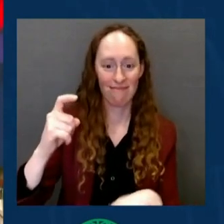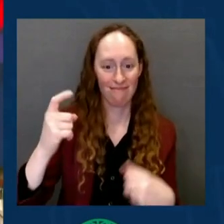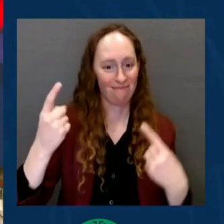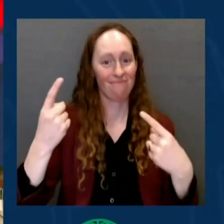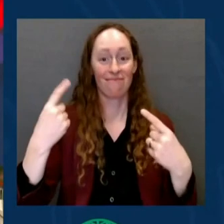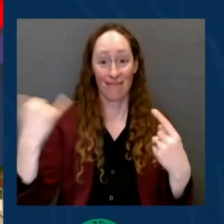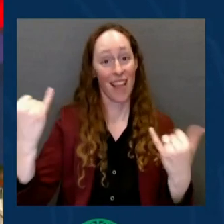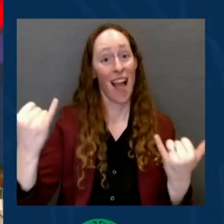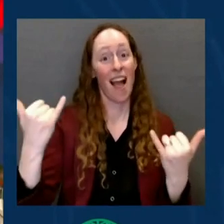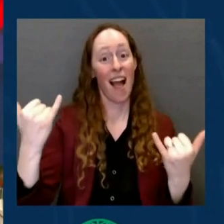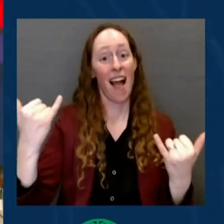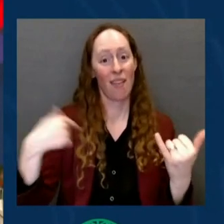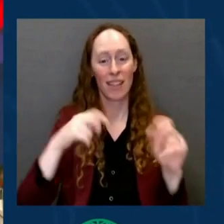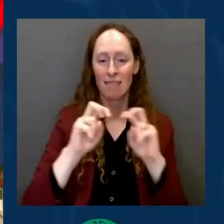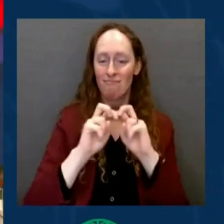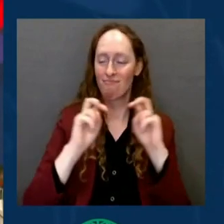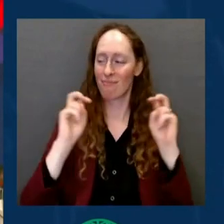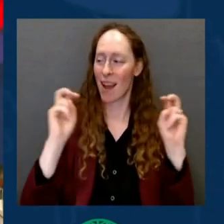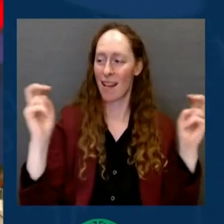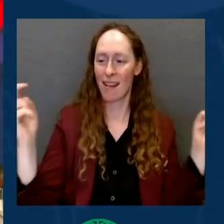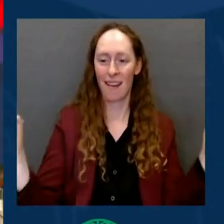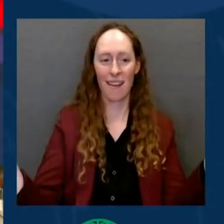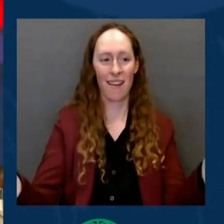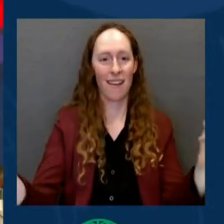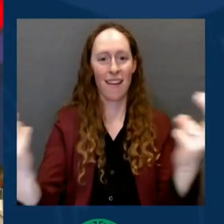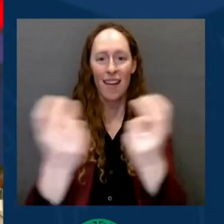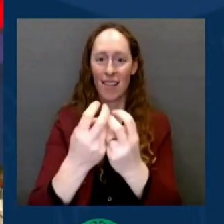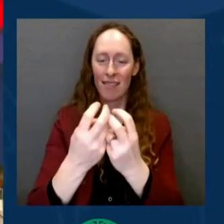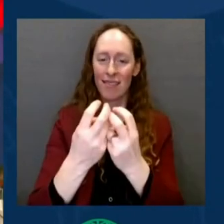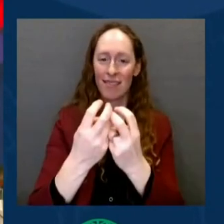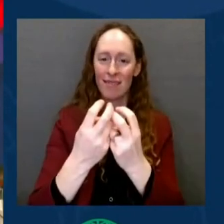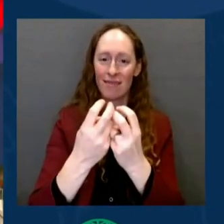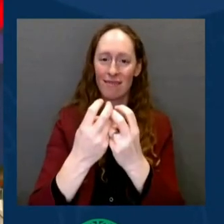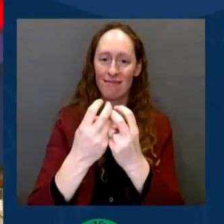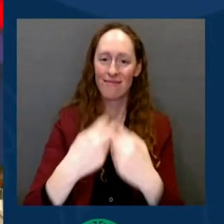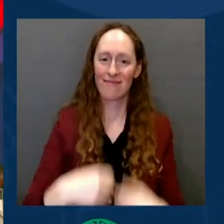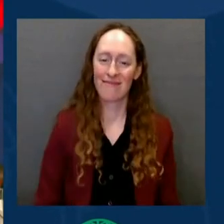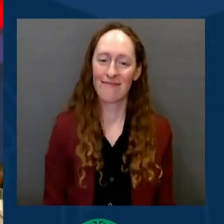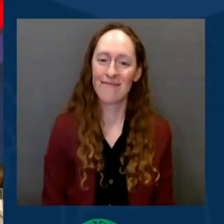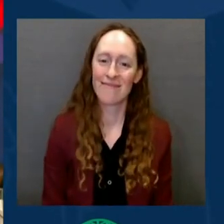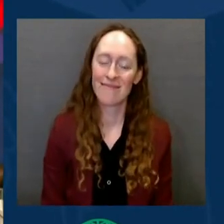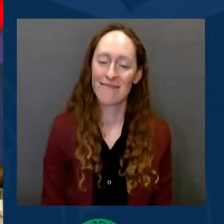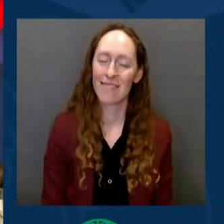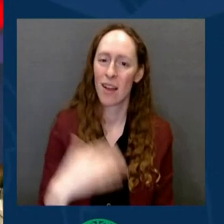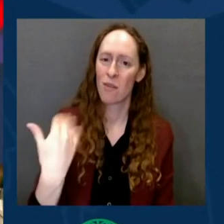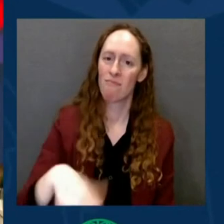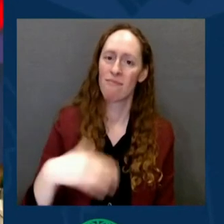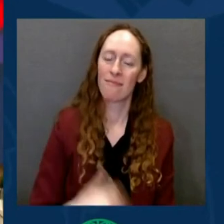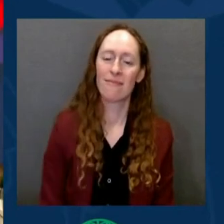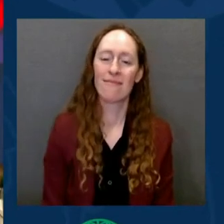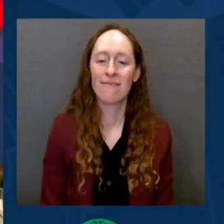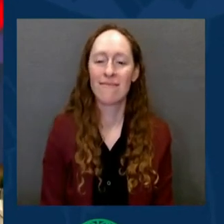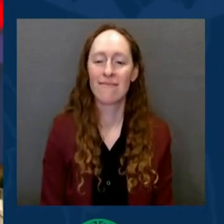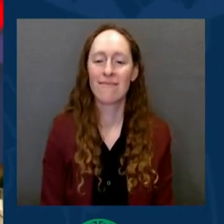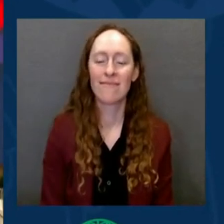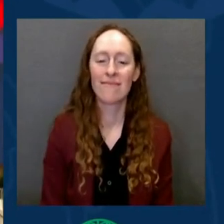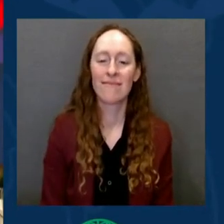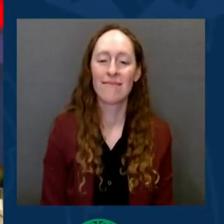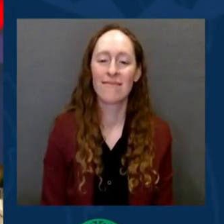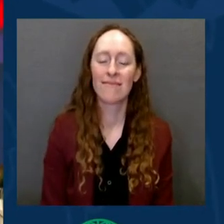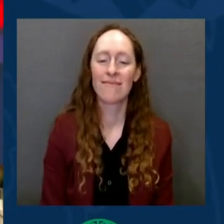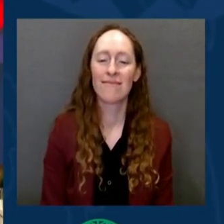looking at this, if a photograph is worth 1,000 words, well, we've got probably 10,000 words here. It's a very powerful photograph to